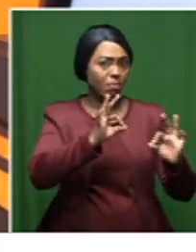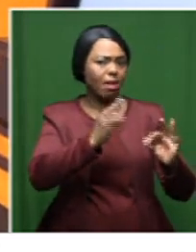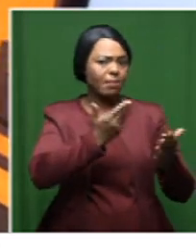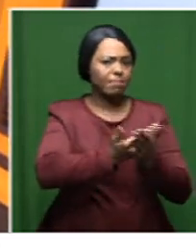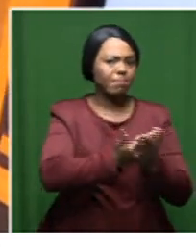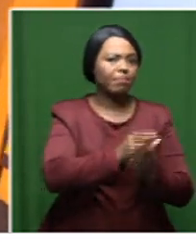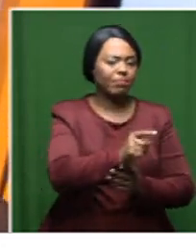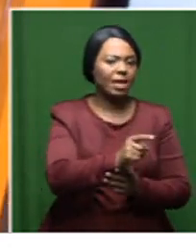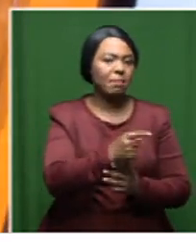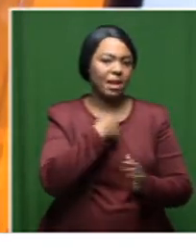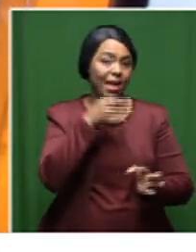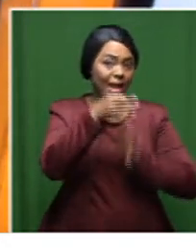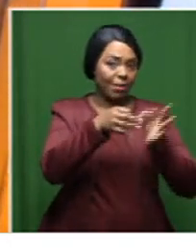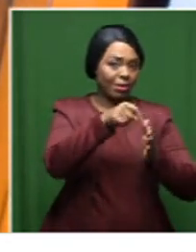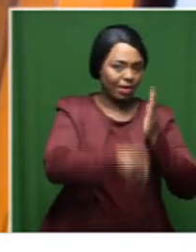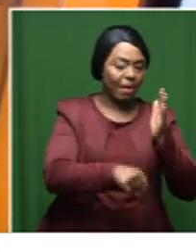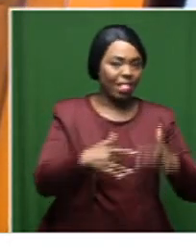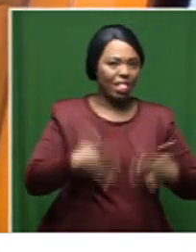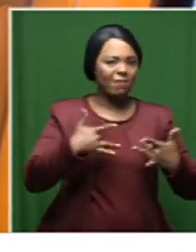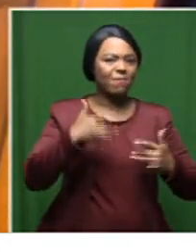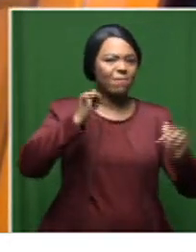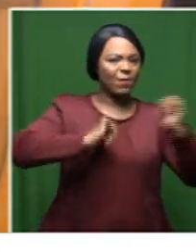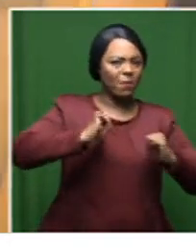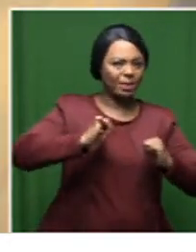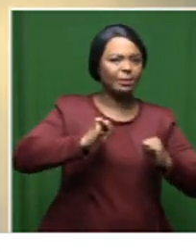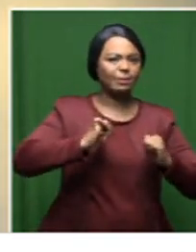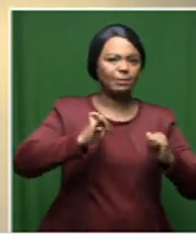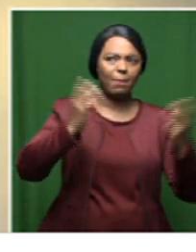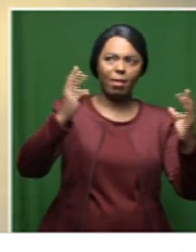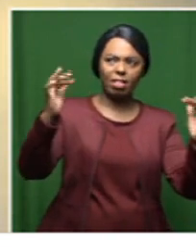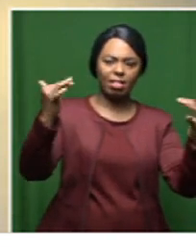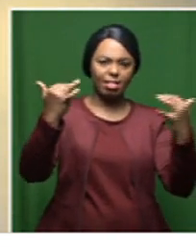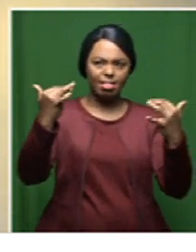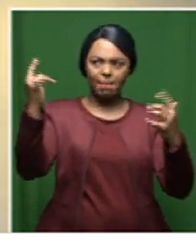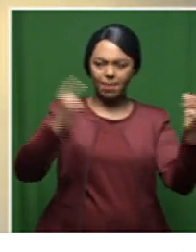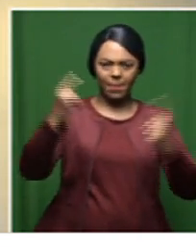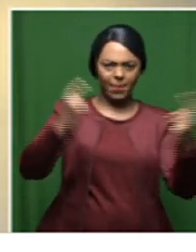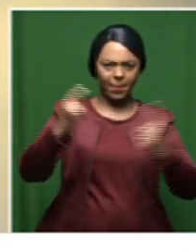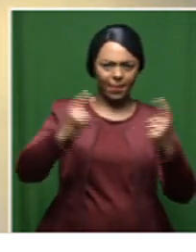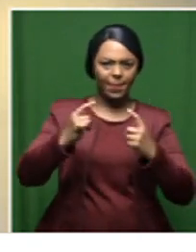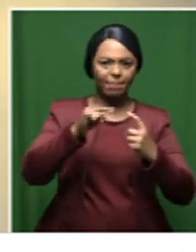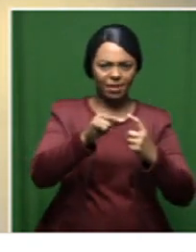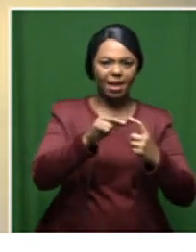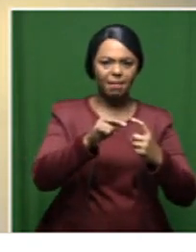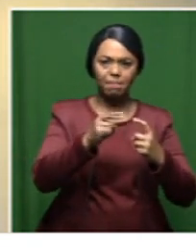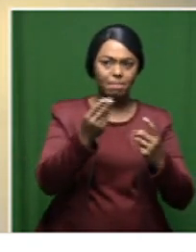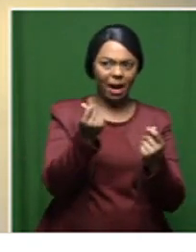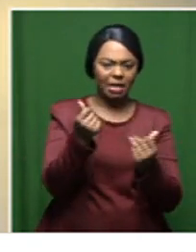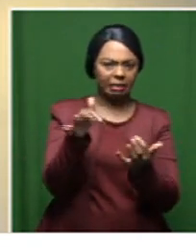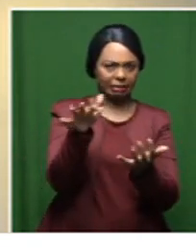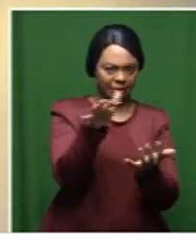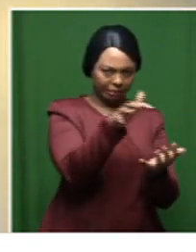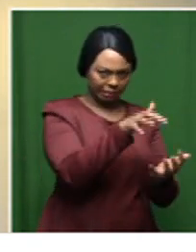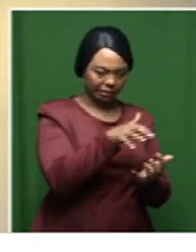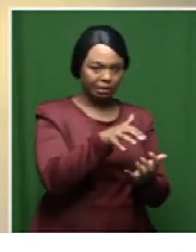to elaborate here, in live performance, we're looking at the monies that music creators generate when they have made